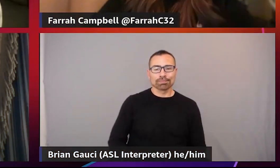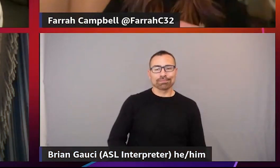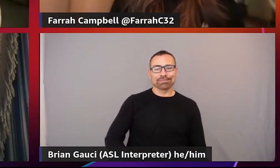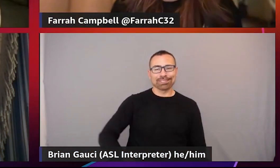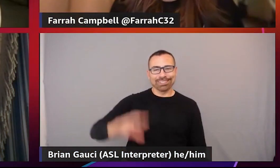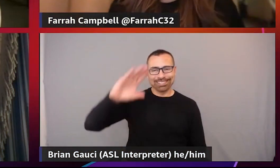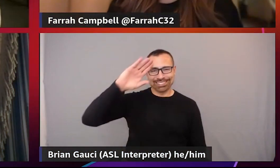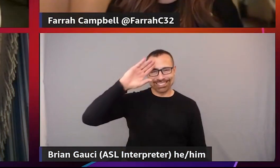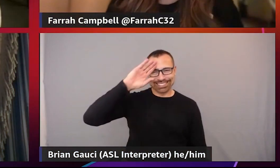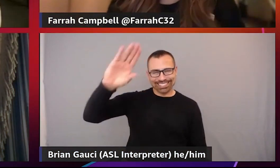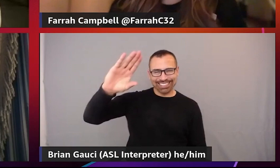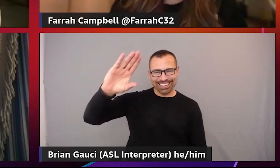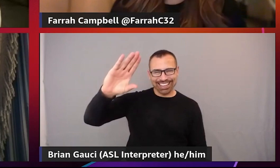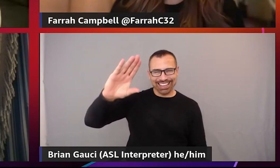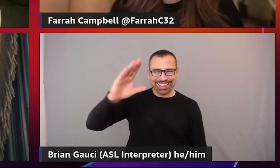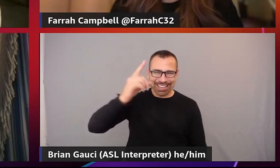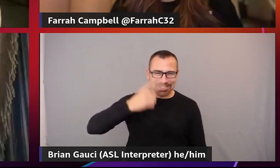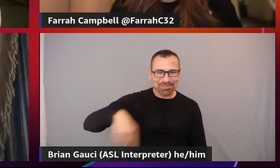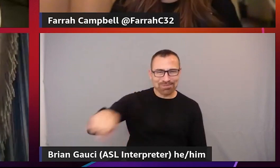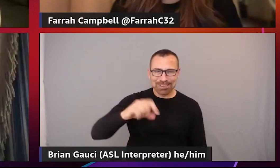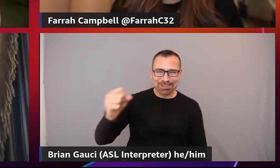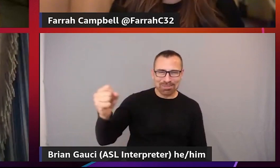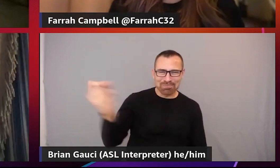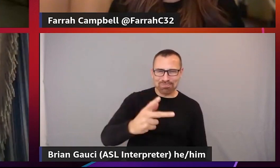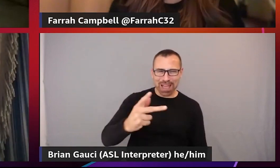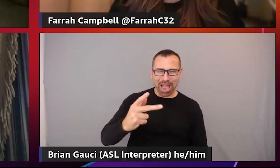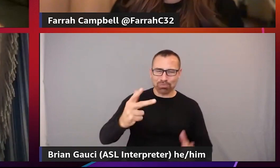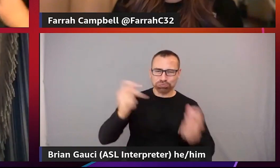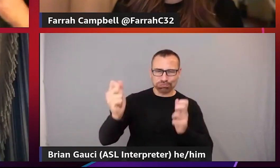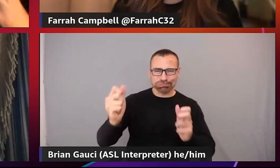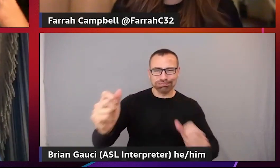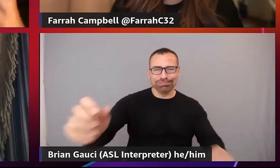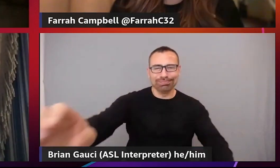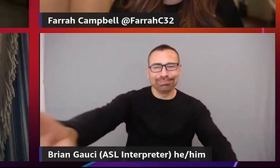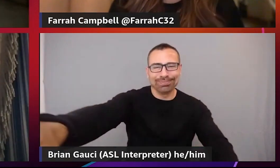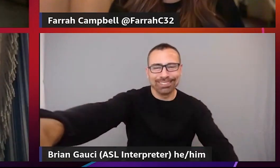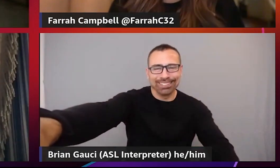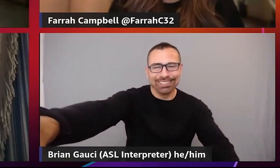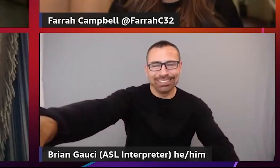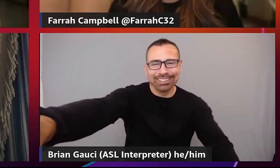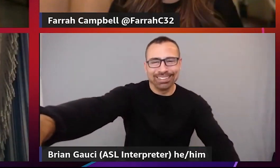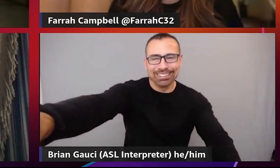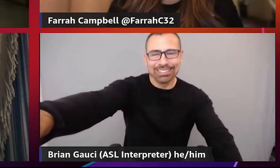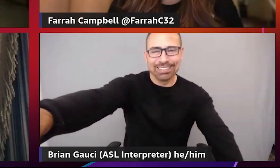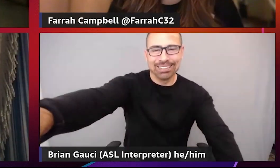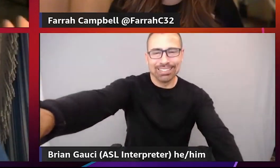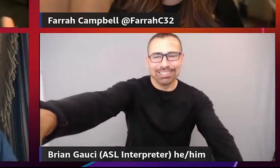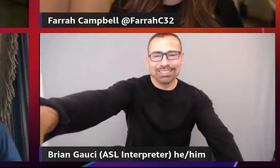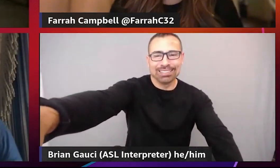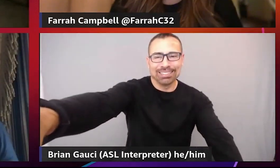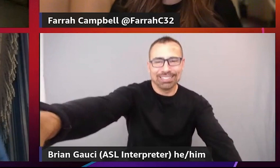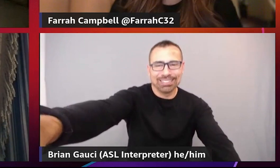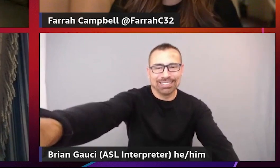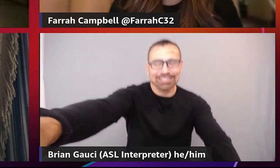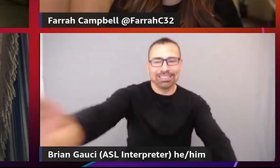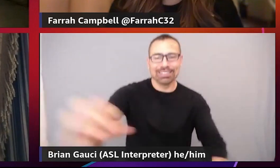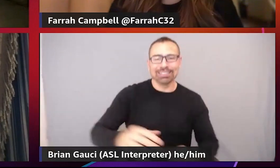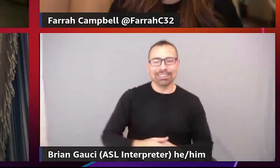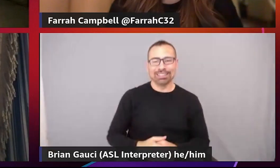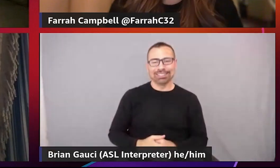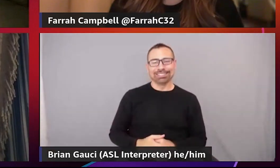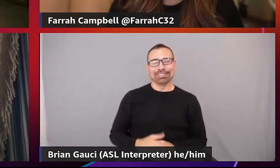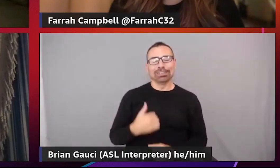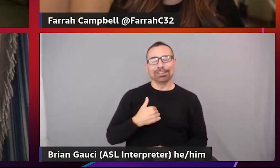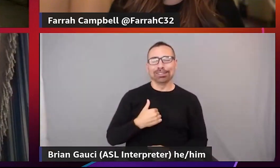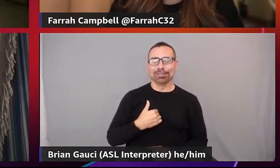and we are just right like that back. I'm joined by Farrah. I'm so happy that you're